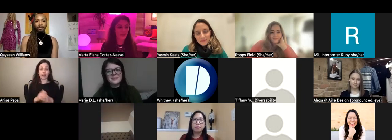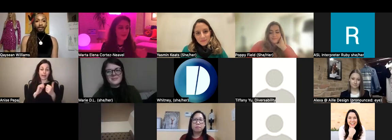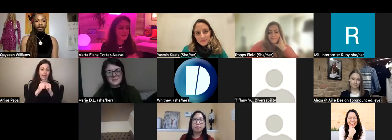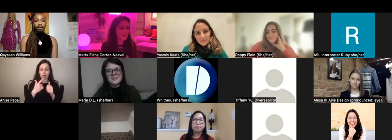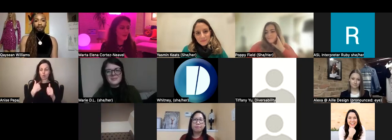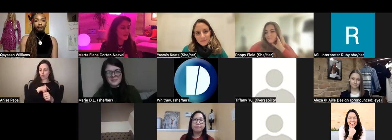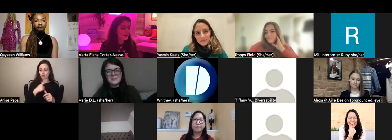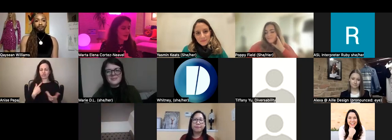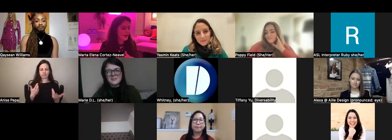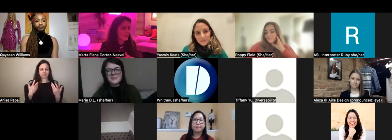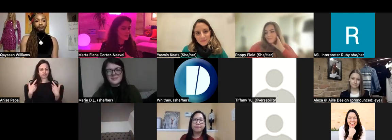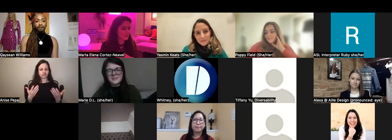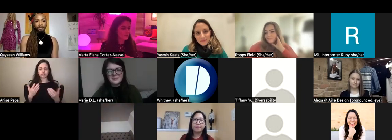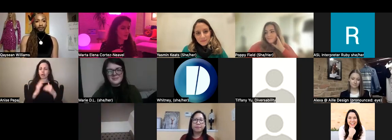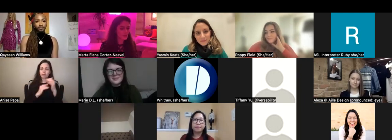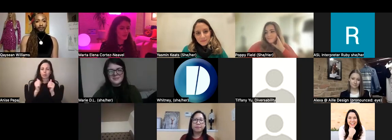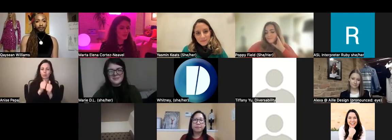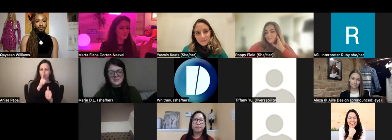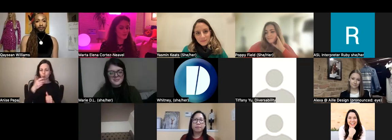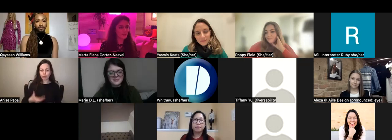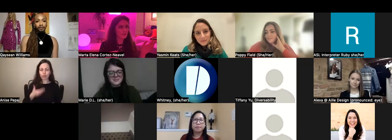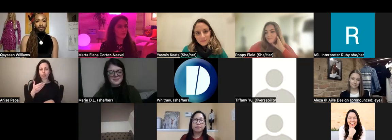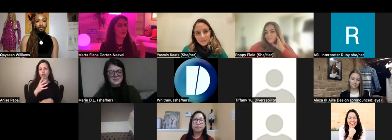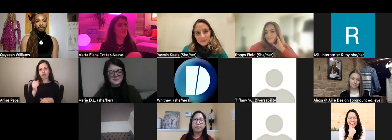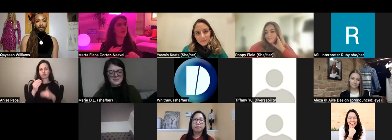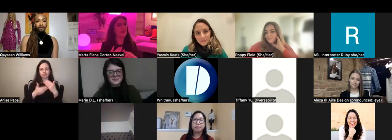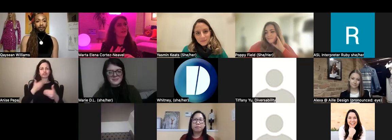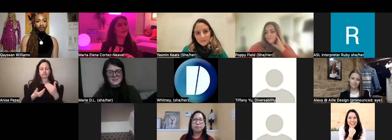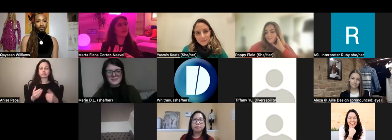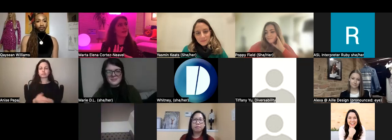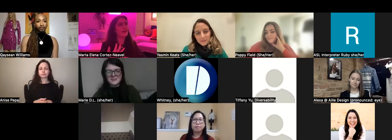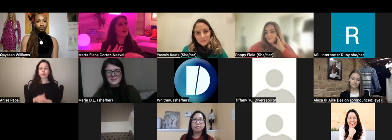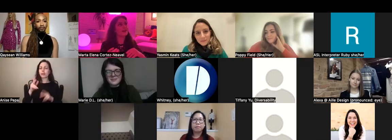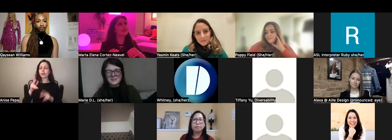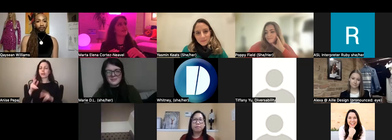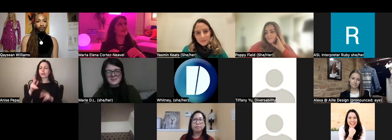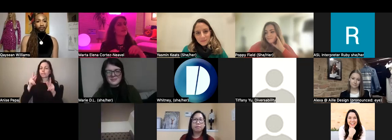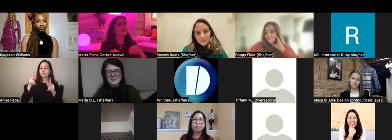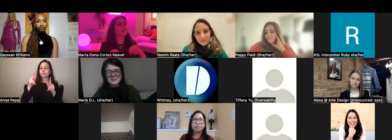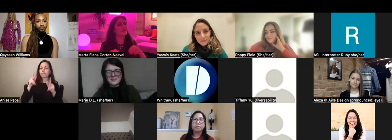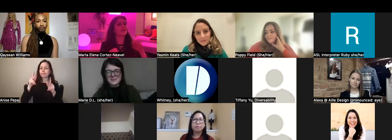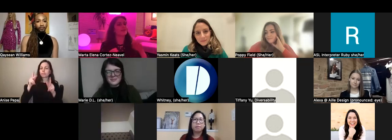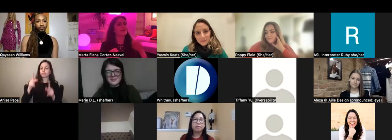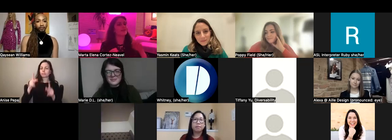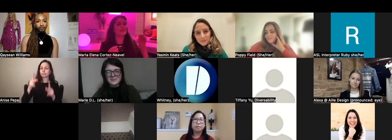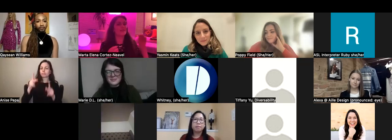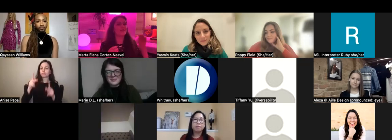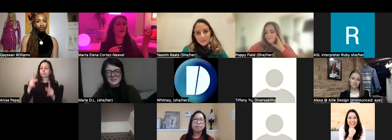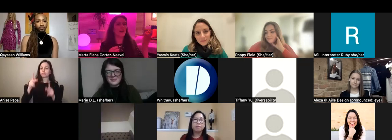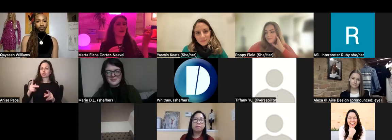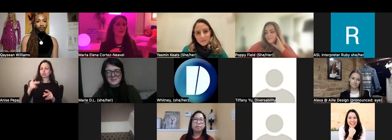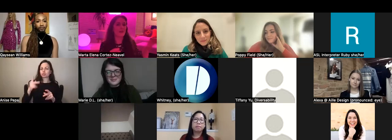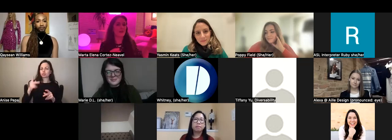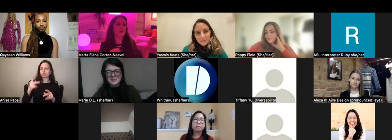talking about it. But the question kind of brought up the idea of like, is